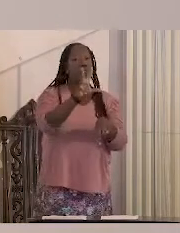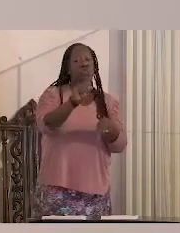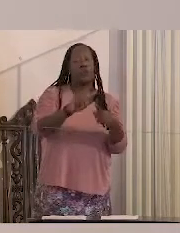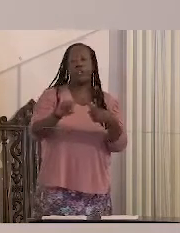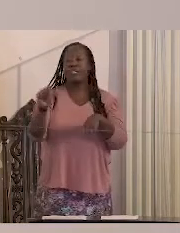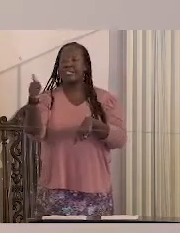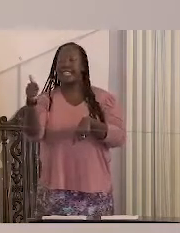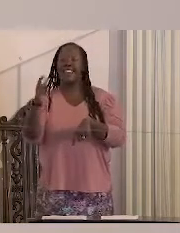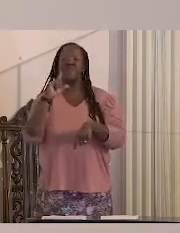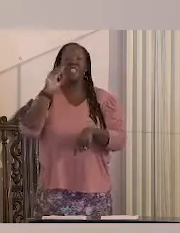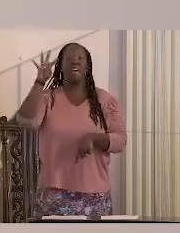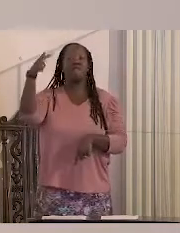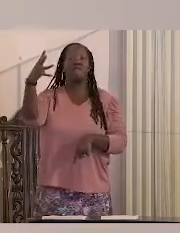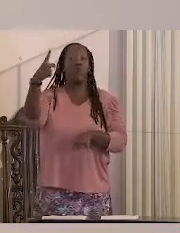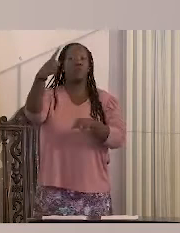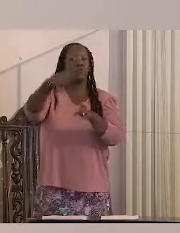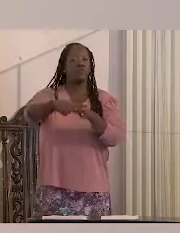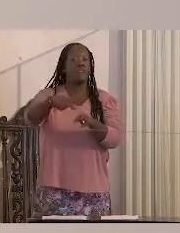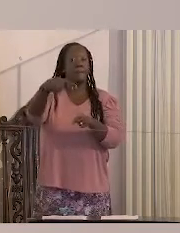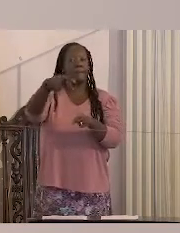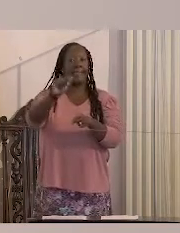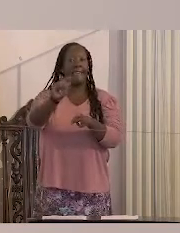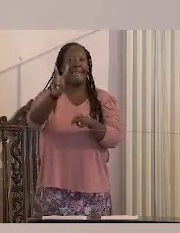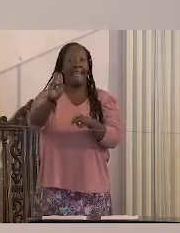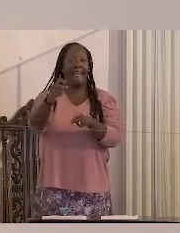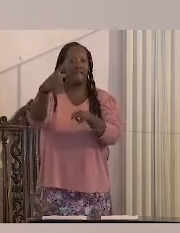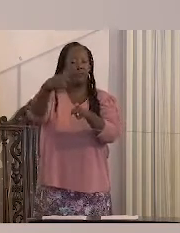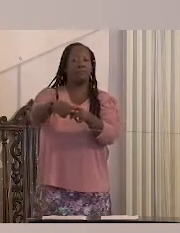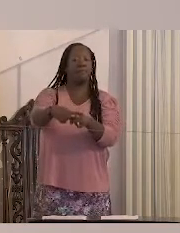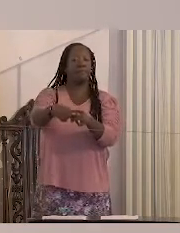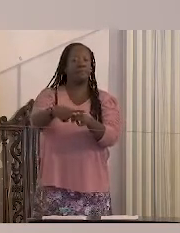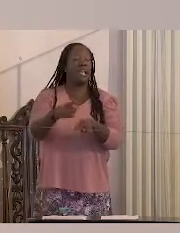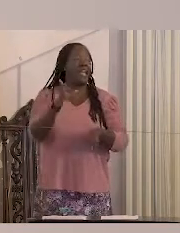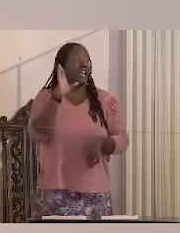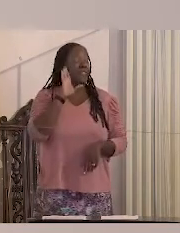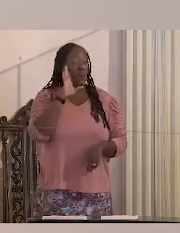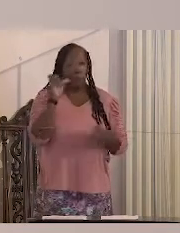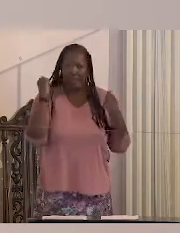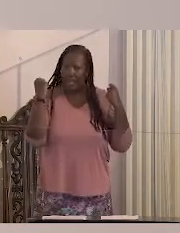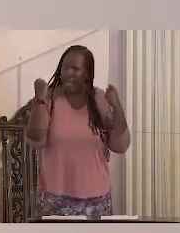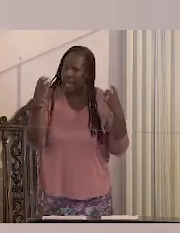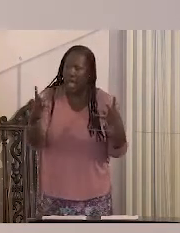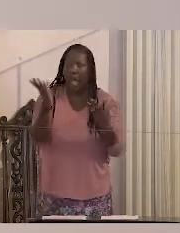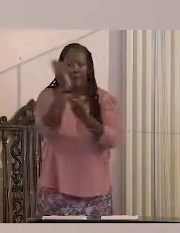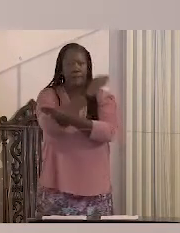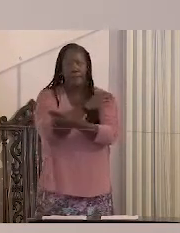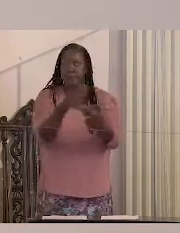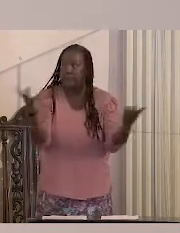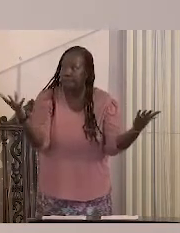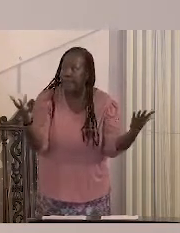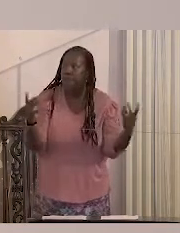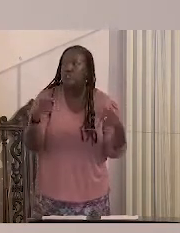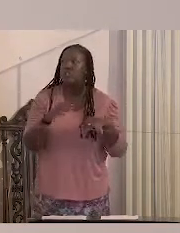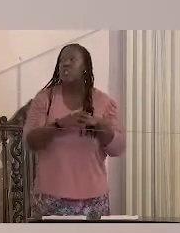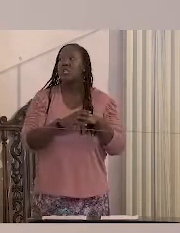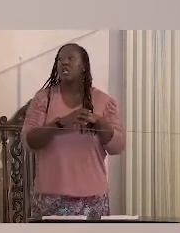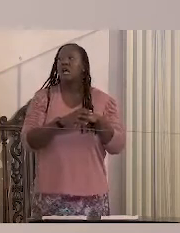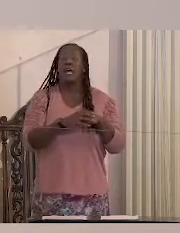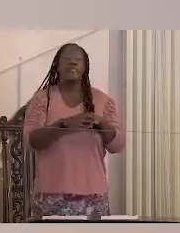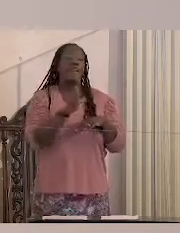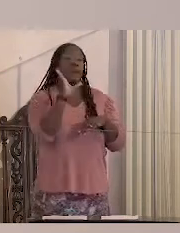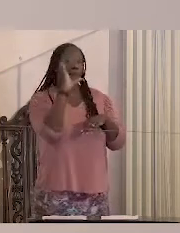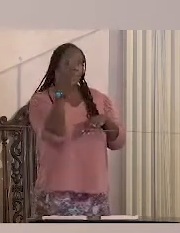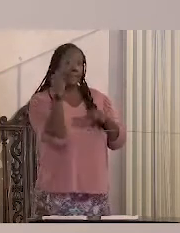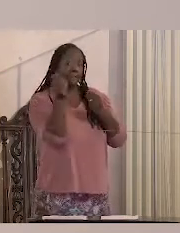and Pennsylvania Avenue Northwest on that day. There's going to be a lot of information about this in the e-newsletter on